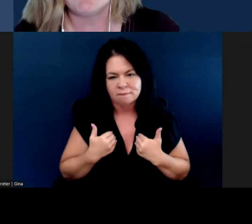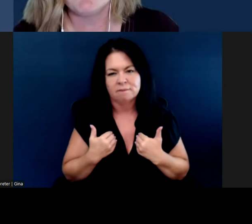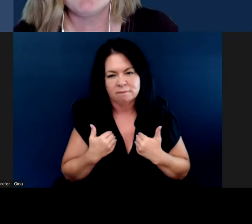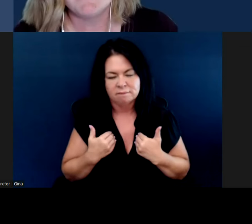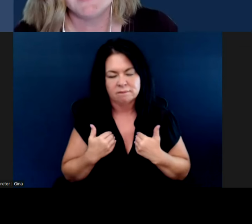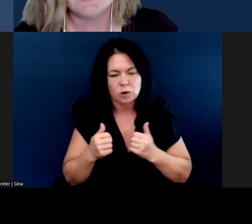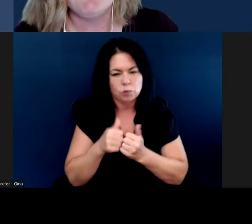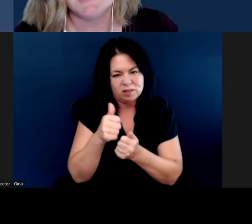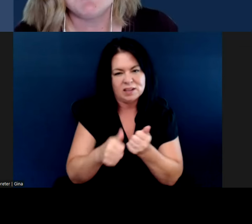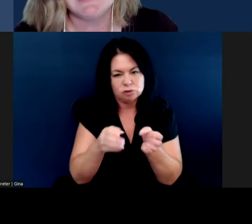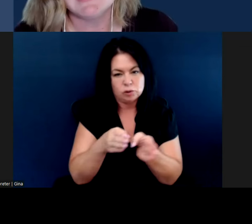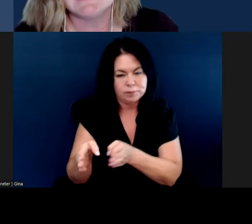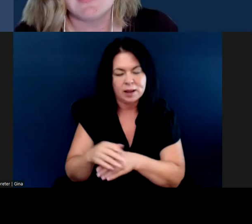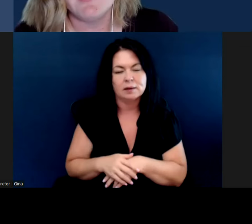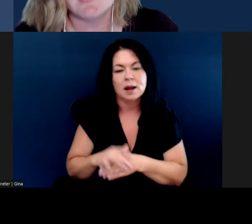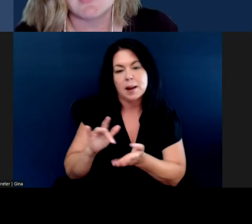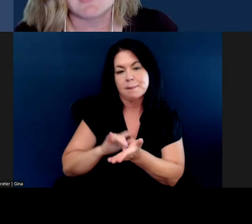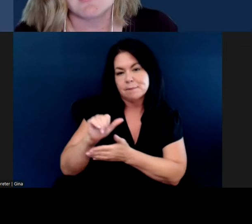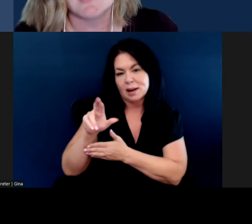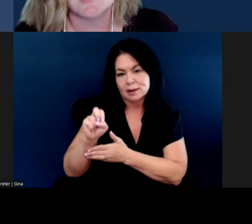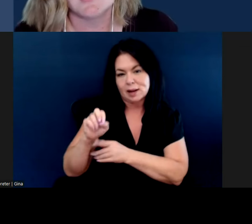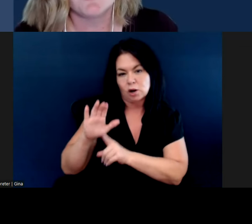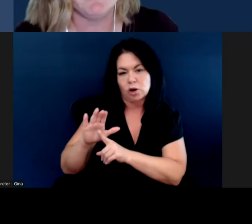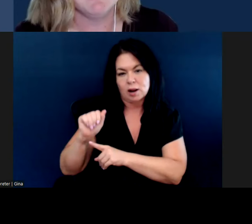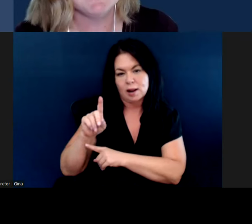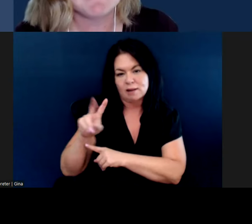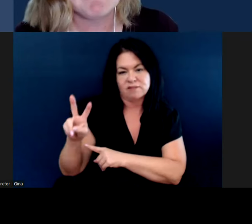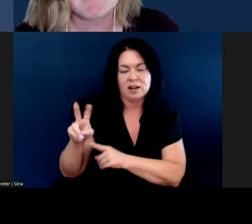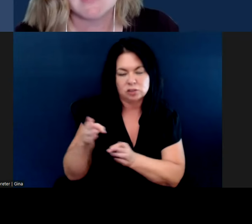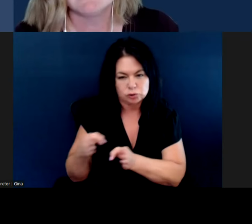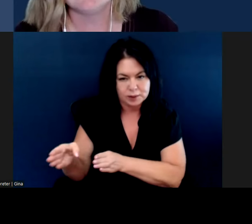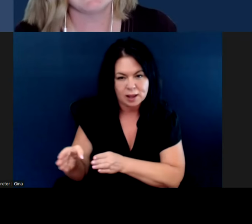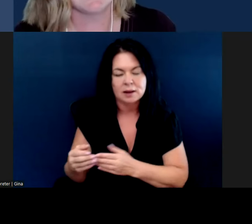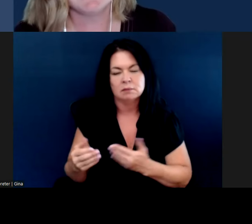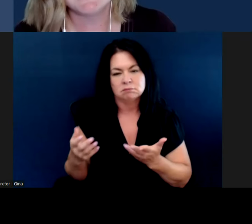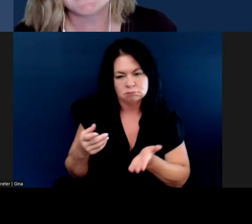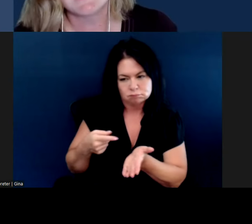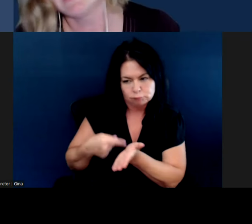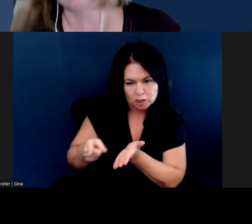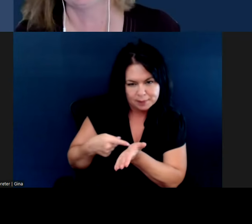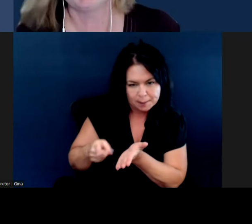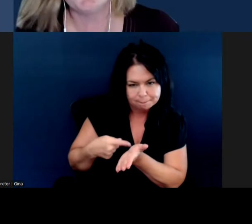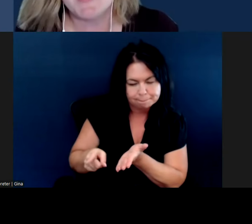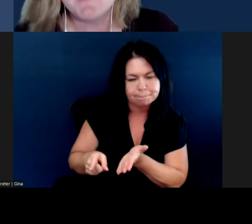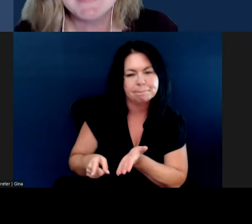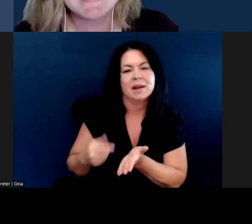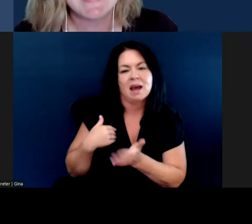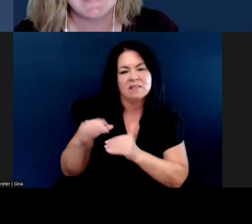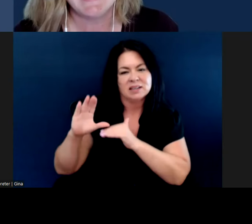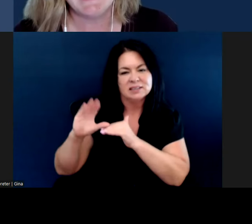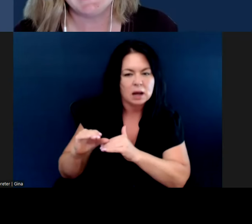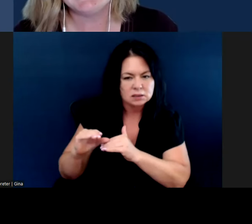With Medicare Advantage plans, there are premiums, deductibles,